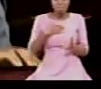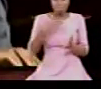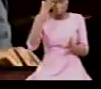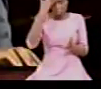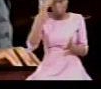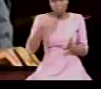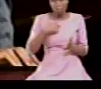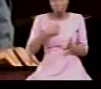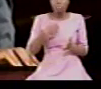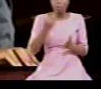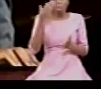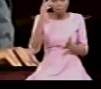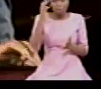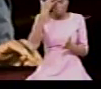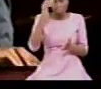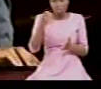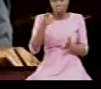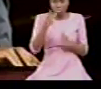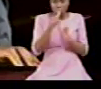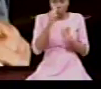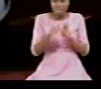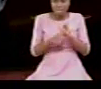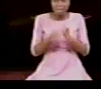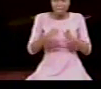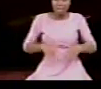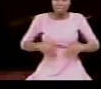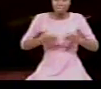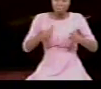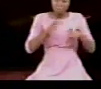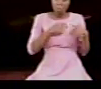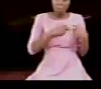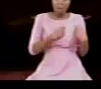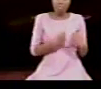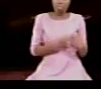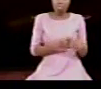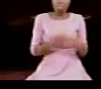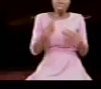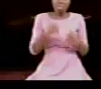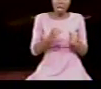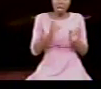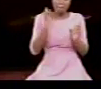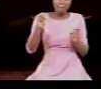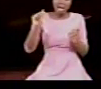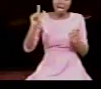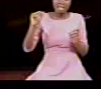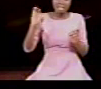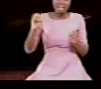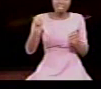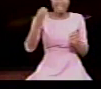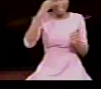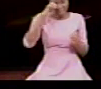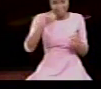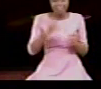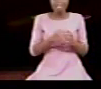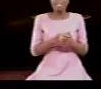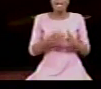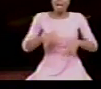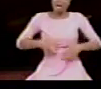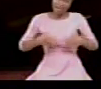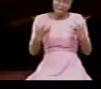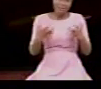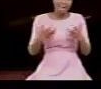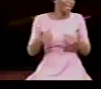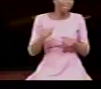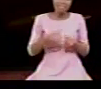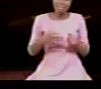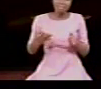God knows your secret life. God knows your heart, the malice, the envy, the anger, the unforgiving